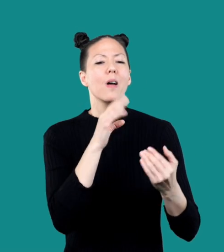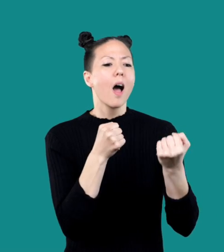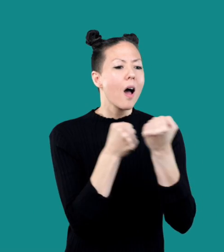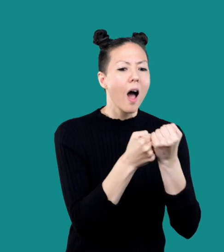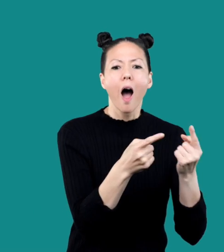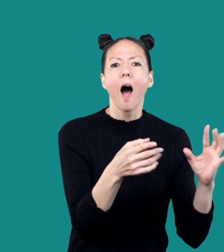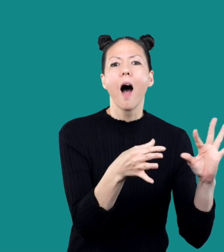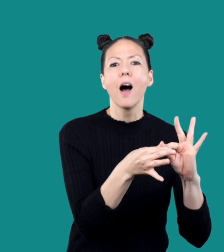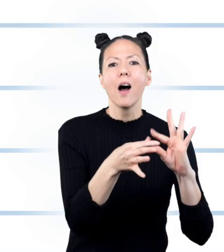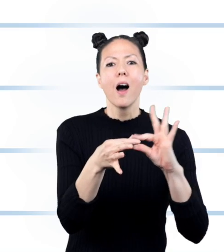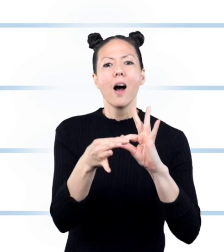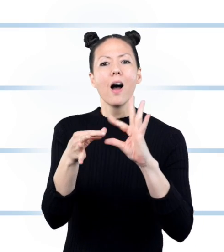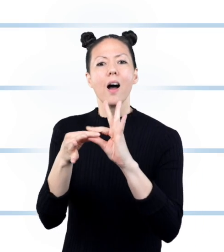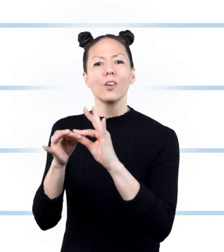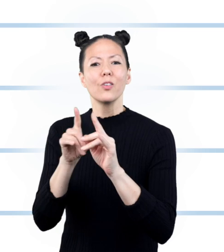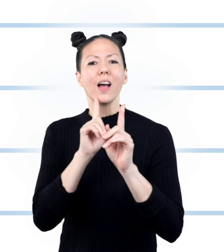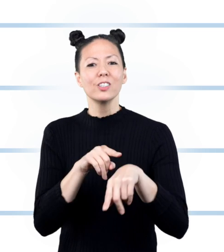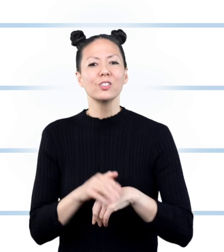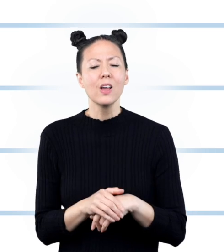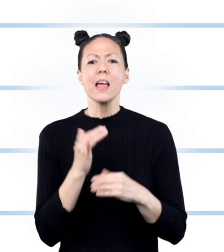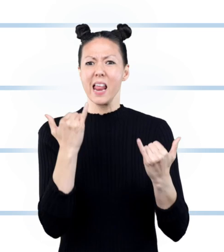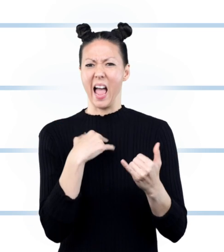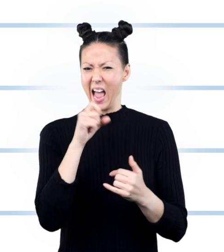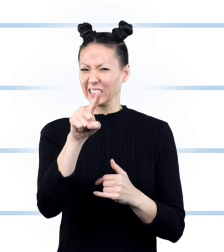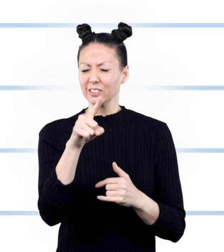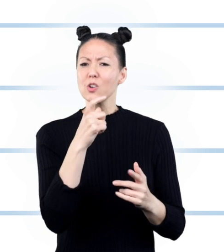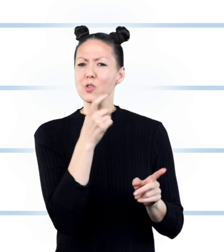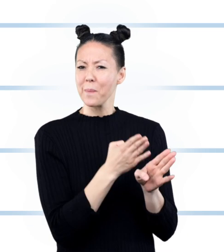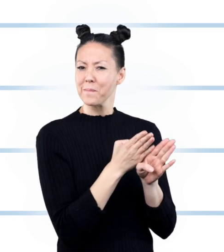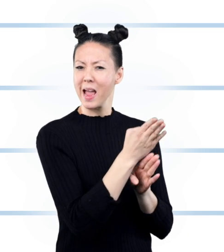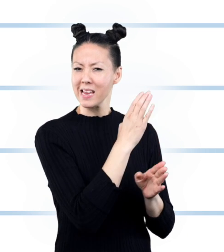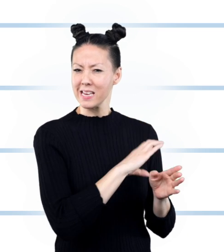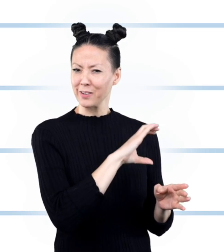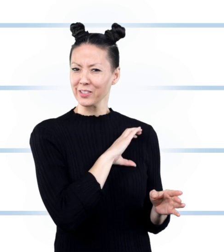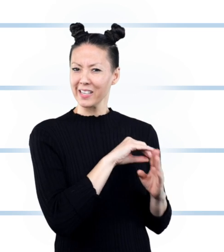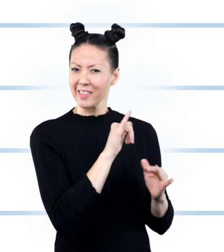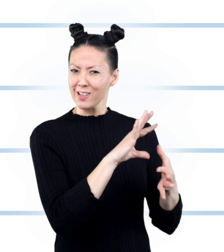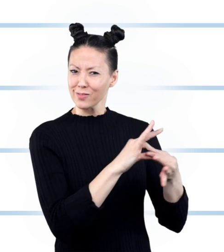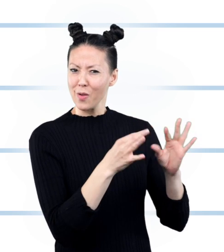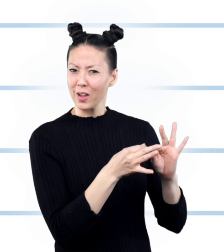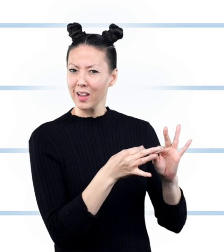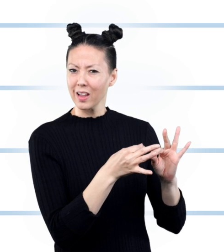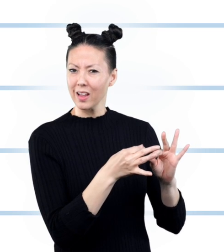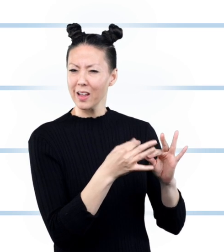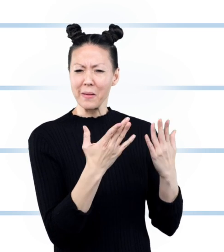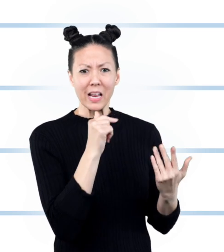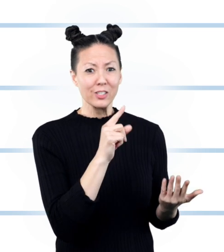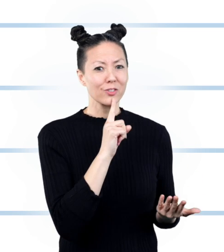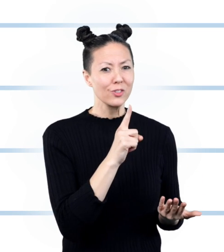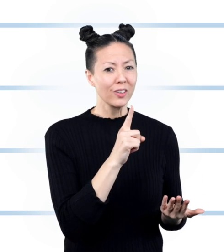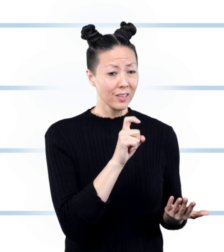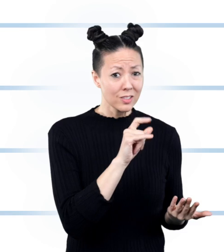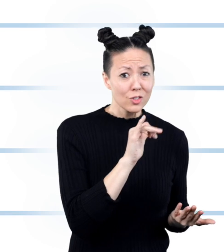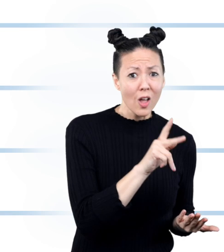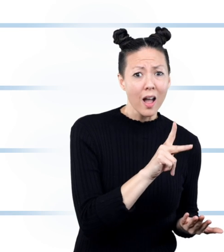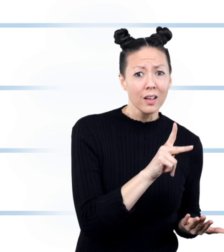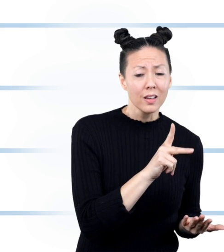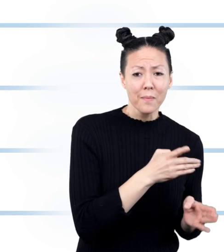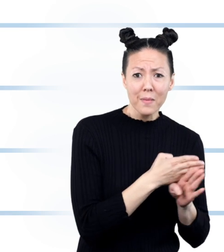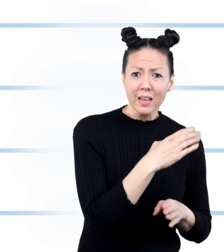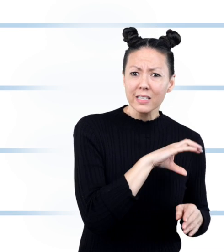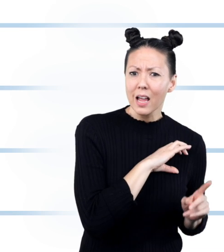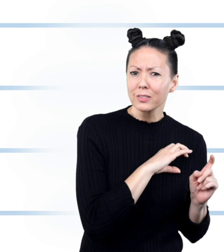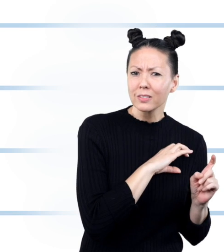answers. Who is the main character of the story? Maybe you aren't quite sure if Jack is the